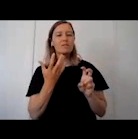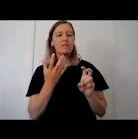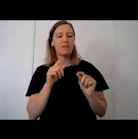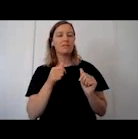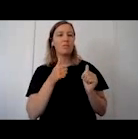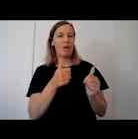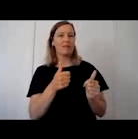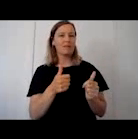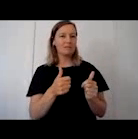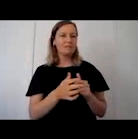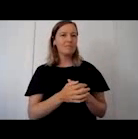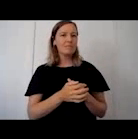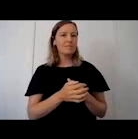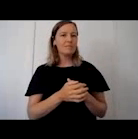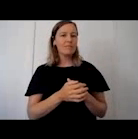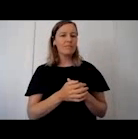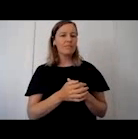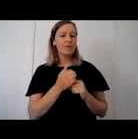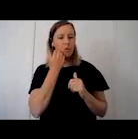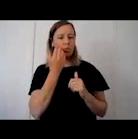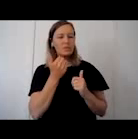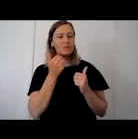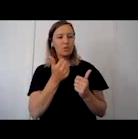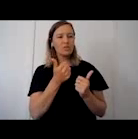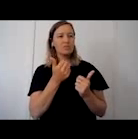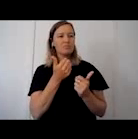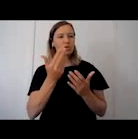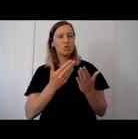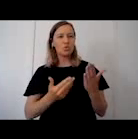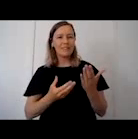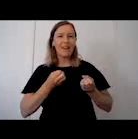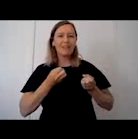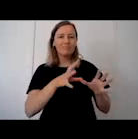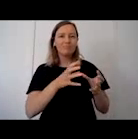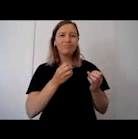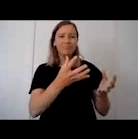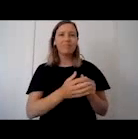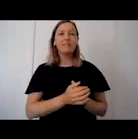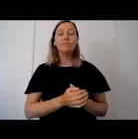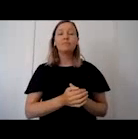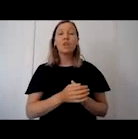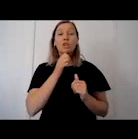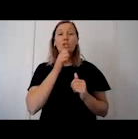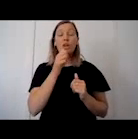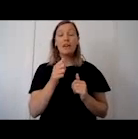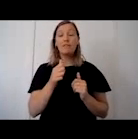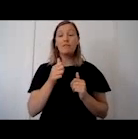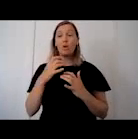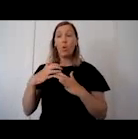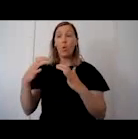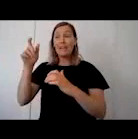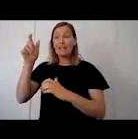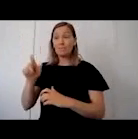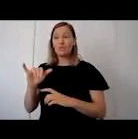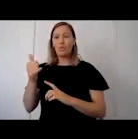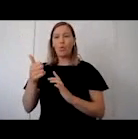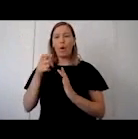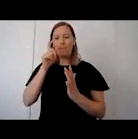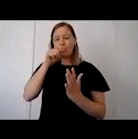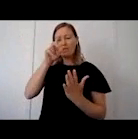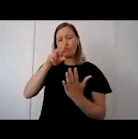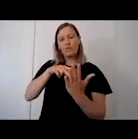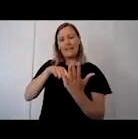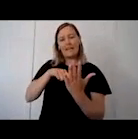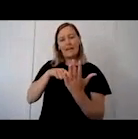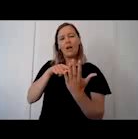in terms of storytelling. So if an audience or a reader can empathize with the person they're reading